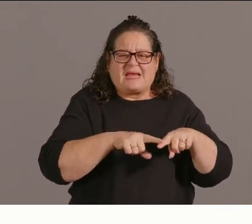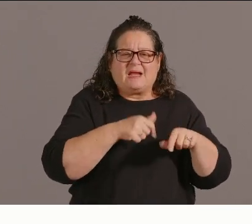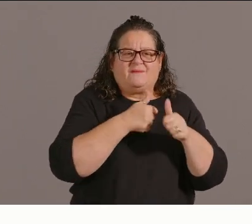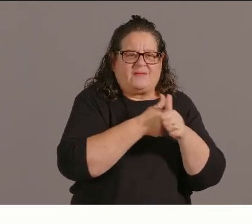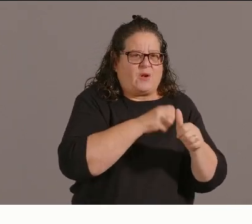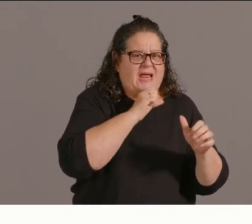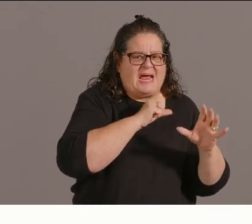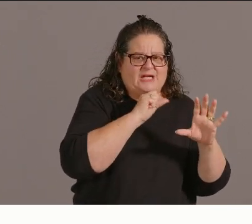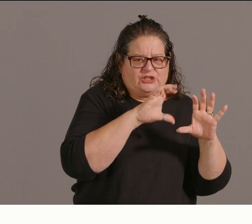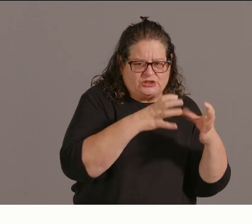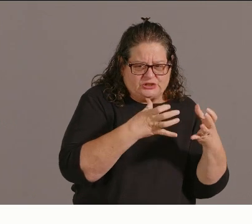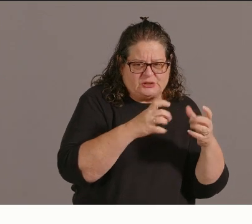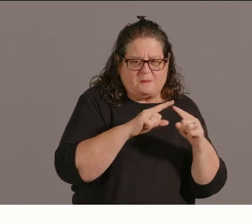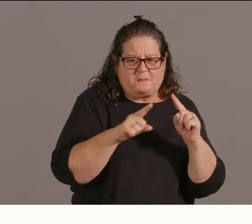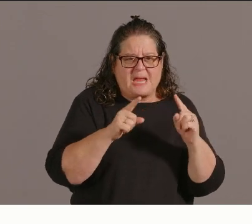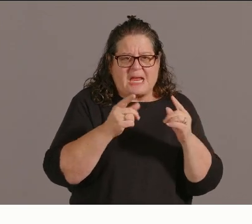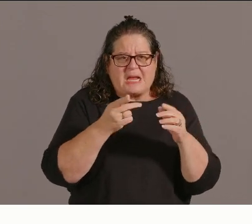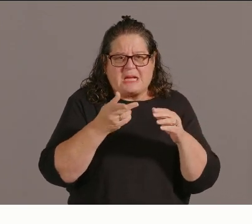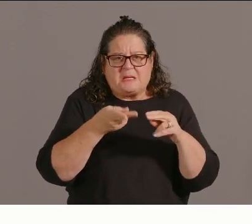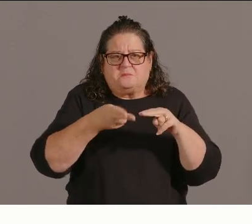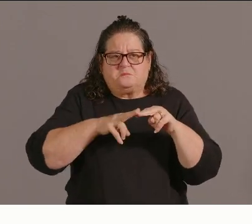they are getting vaccine.